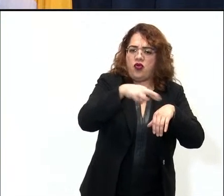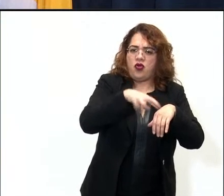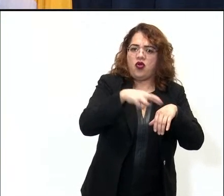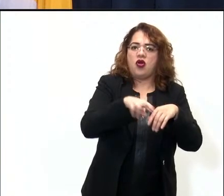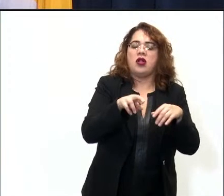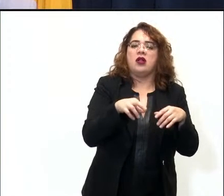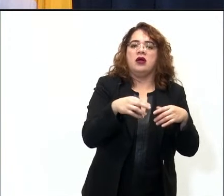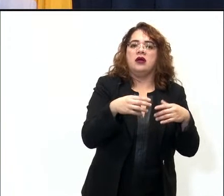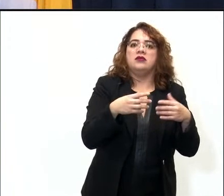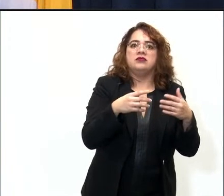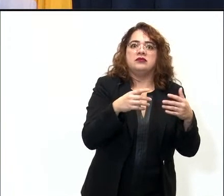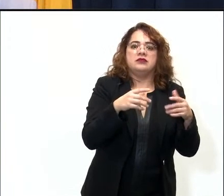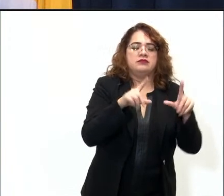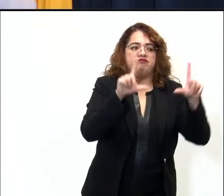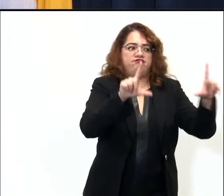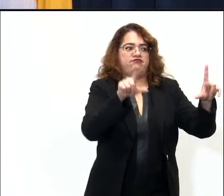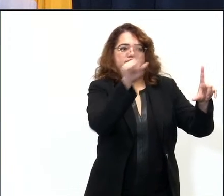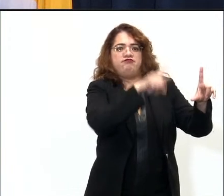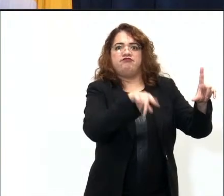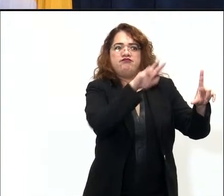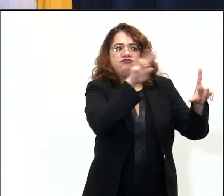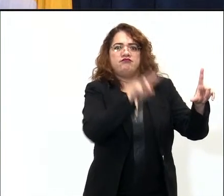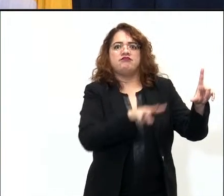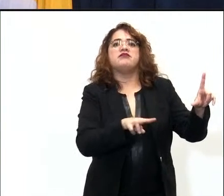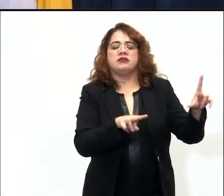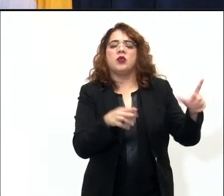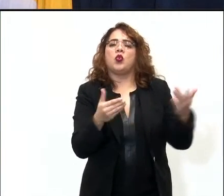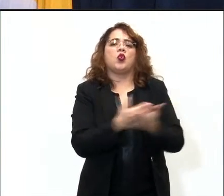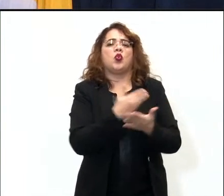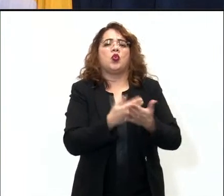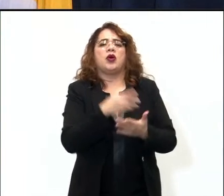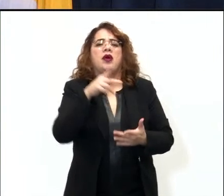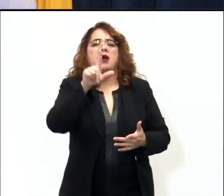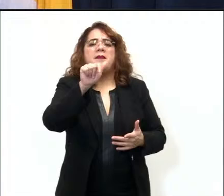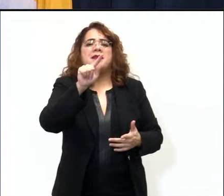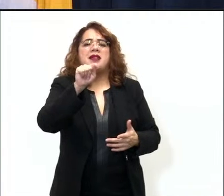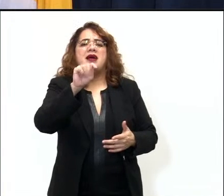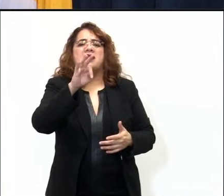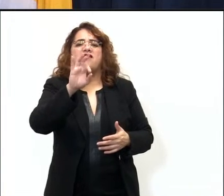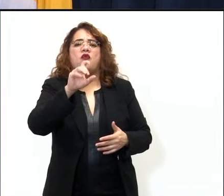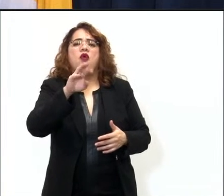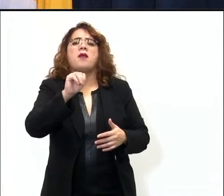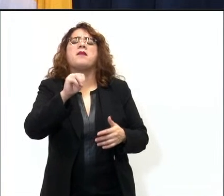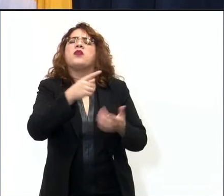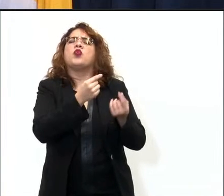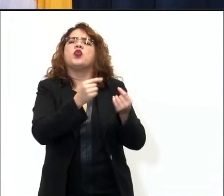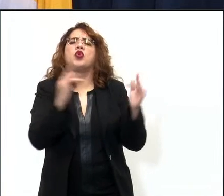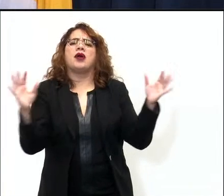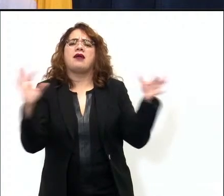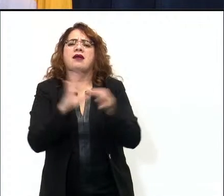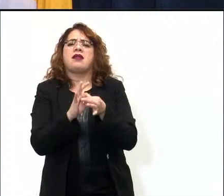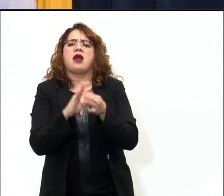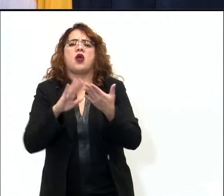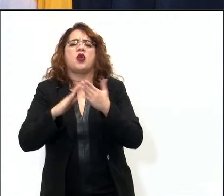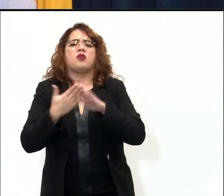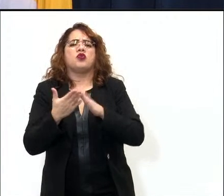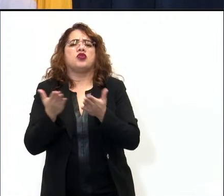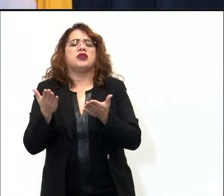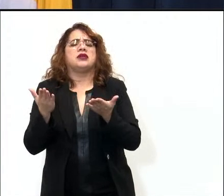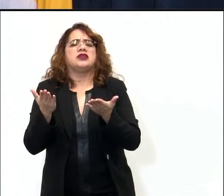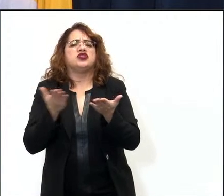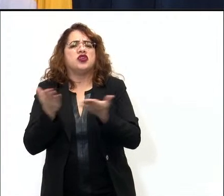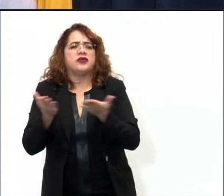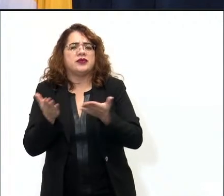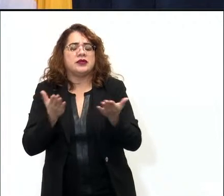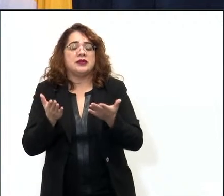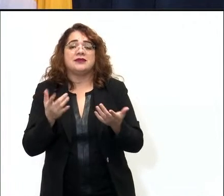COVID-19 website. This platform will help residents connect to our city and community programs that support you during the pandemic.